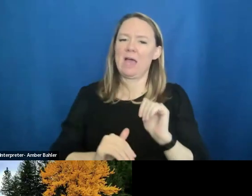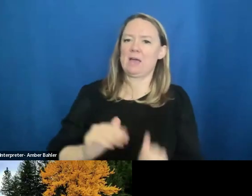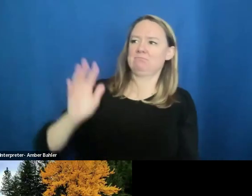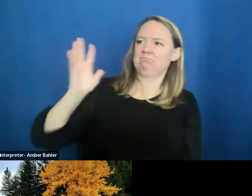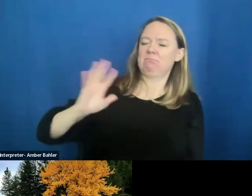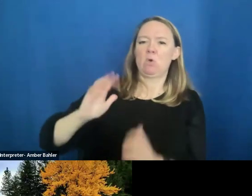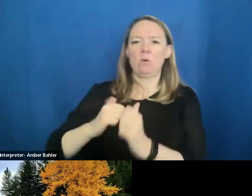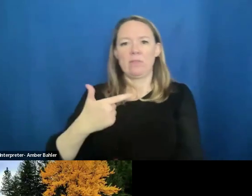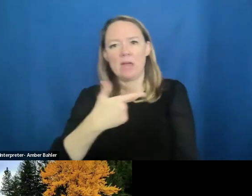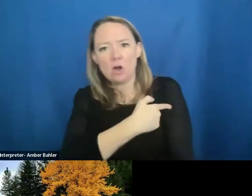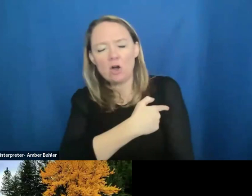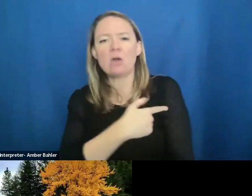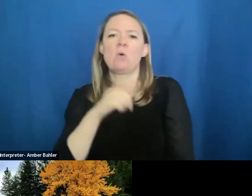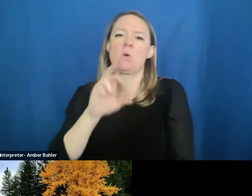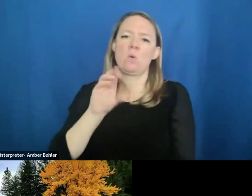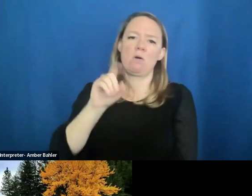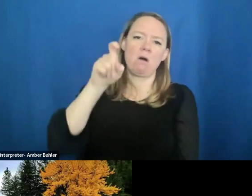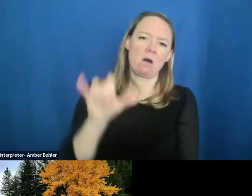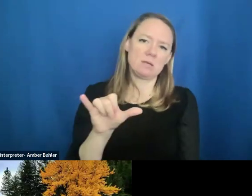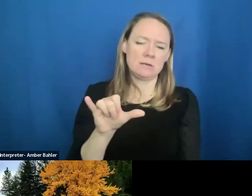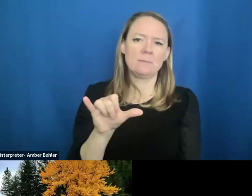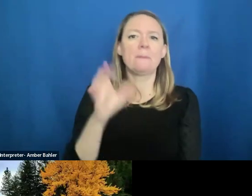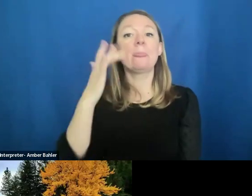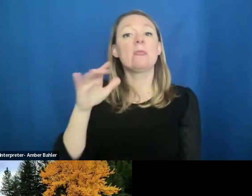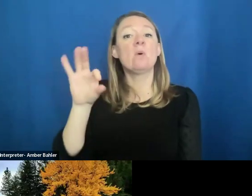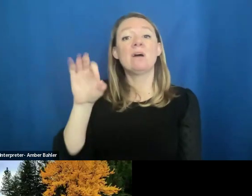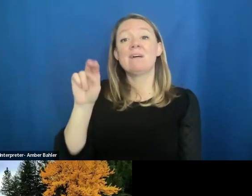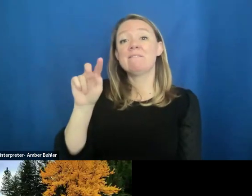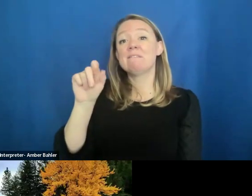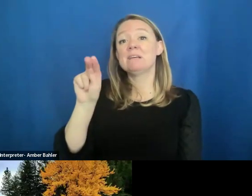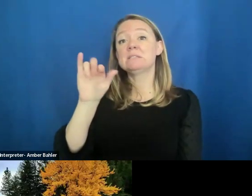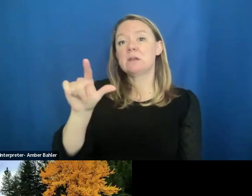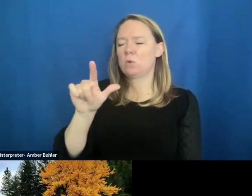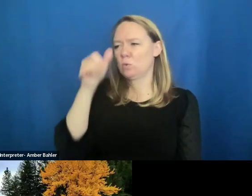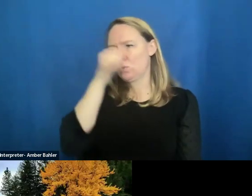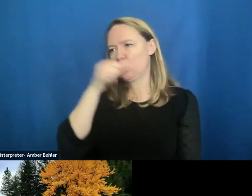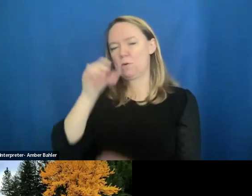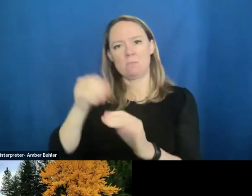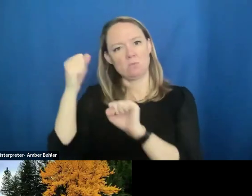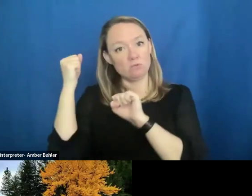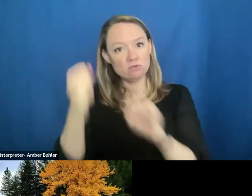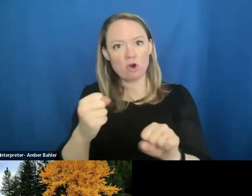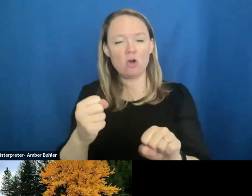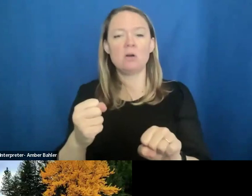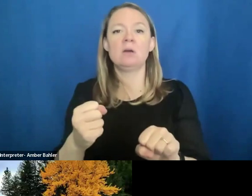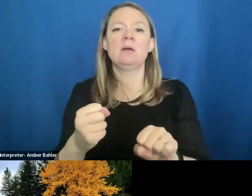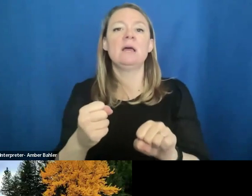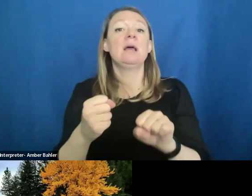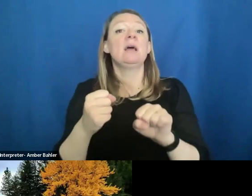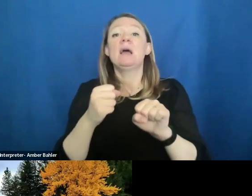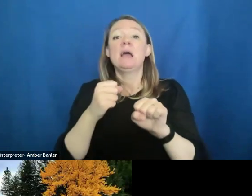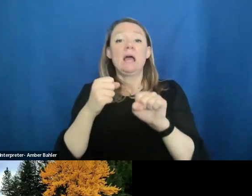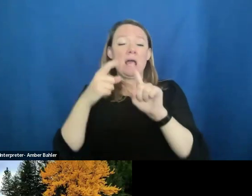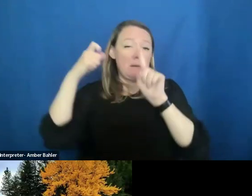heroin or oxycodone use. And that's because fentanyl is so much more potent. It acts more quickly than heroin